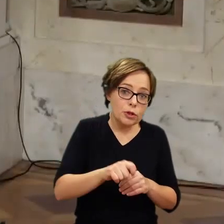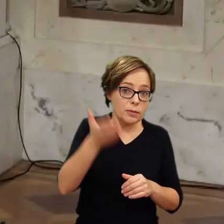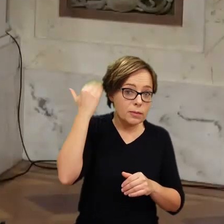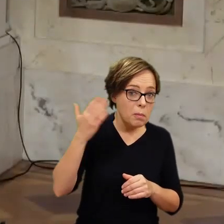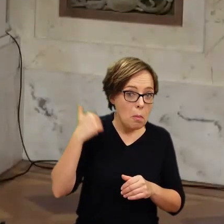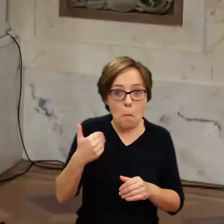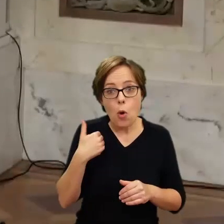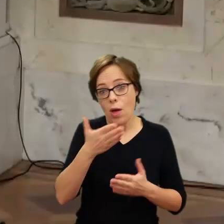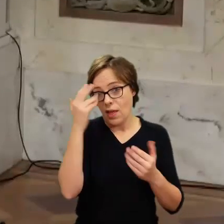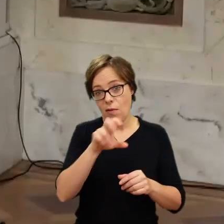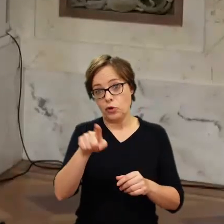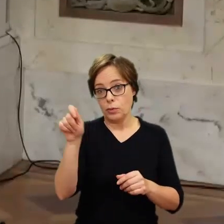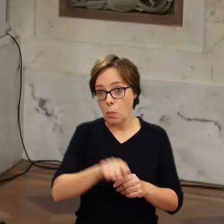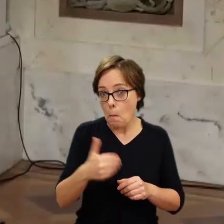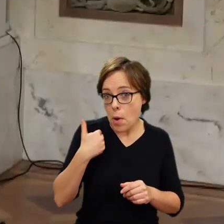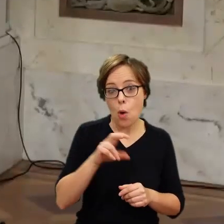don't know if you have been to Poland before.